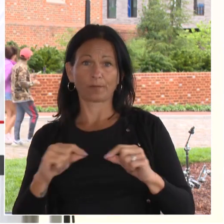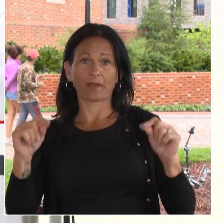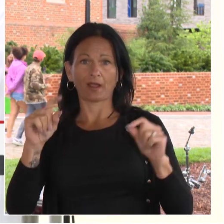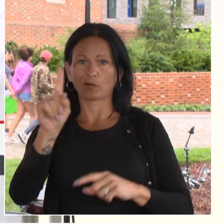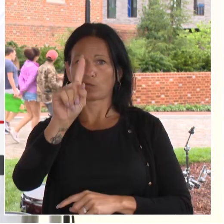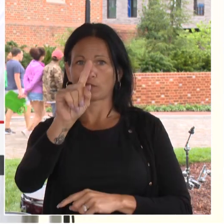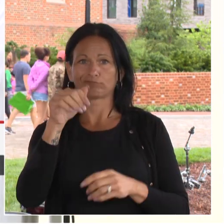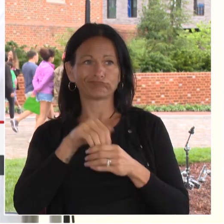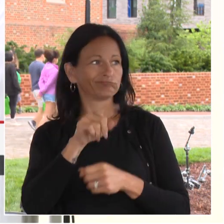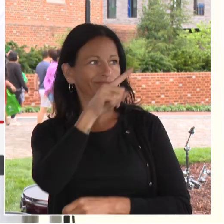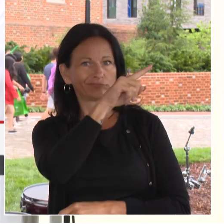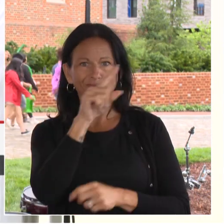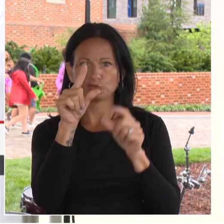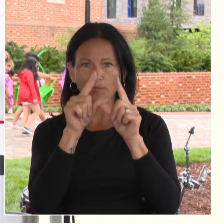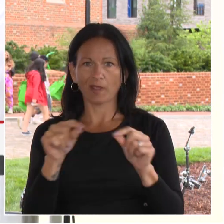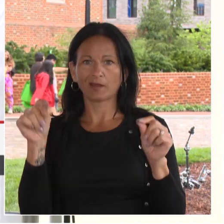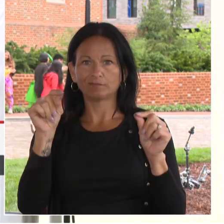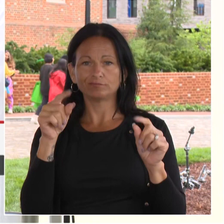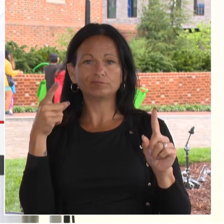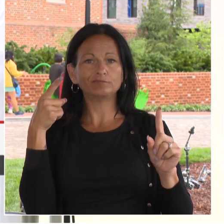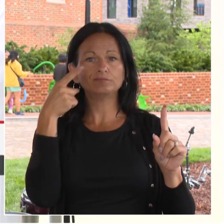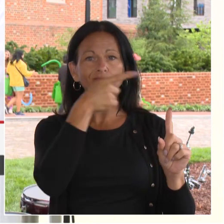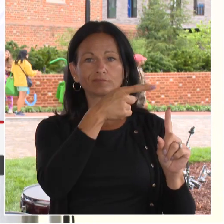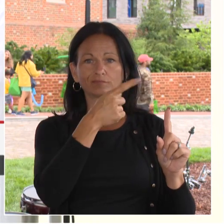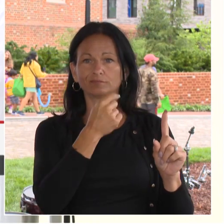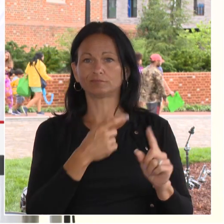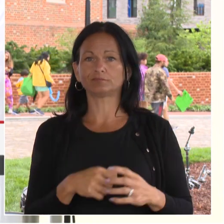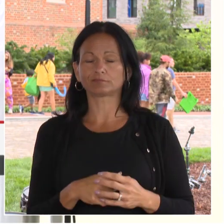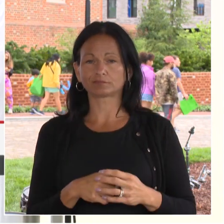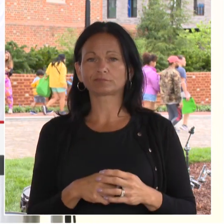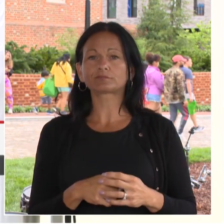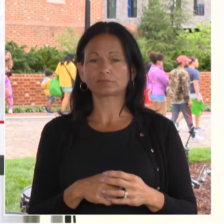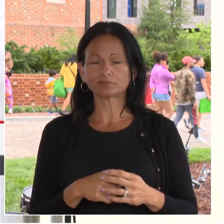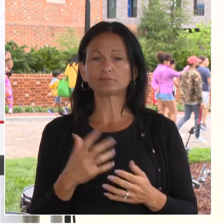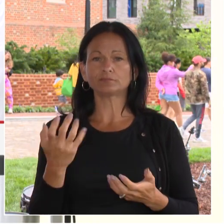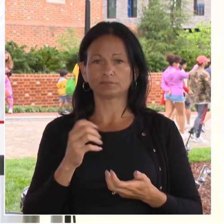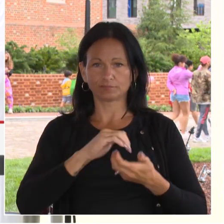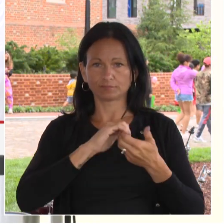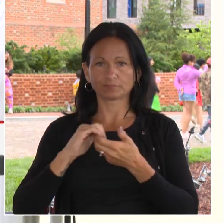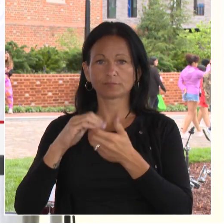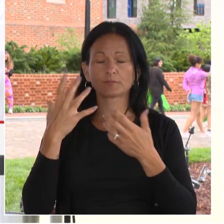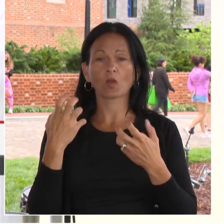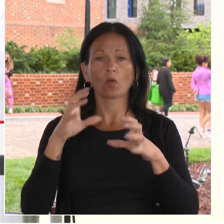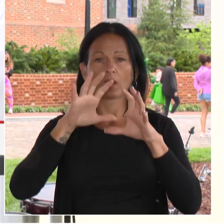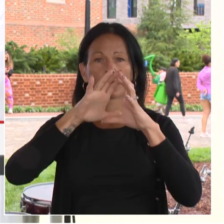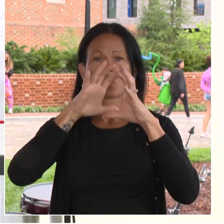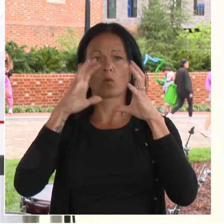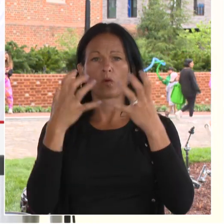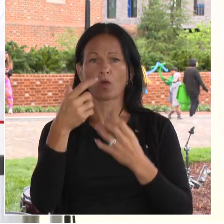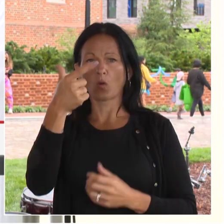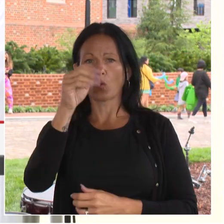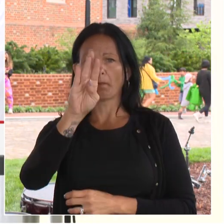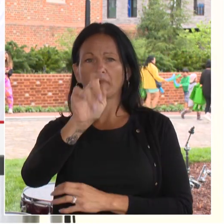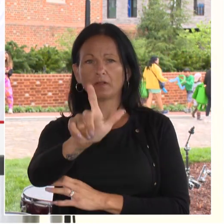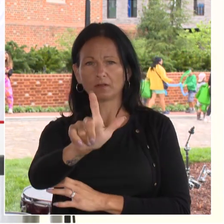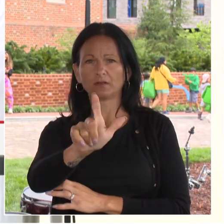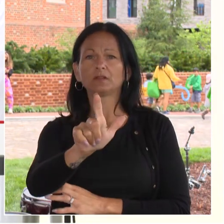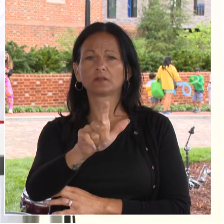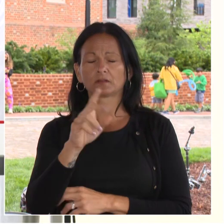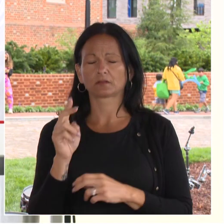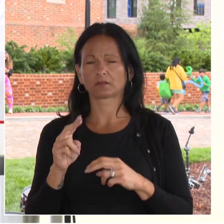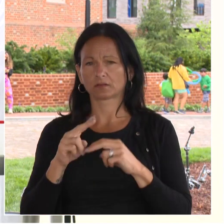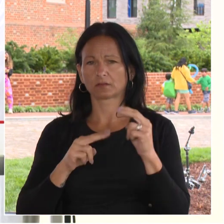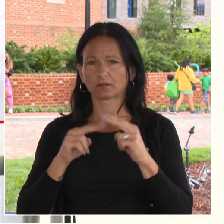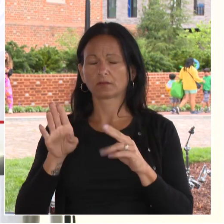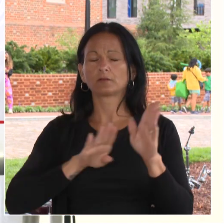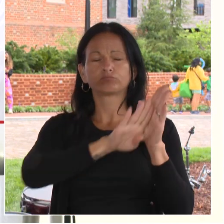corporate philosophy is love of humanity, and our global vision is to make home the happiest place in the world. We strive to